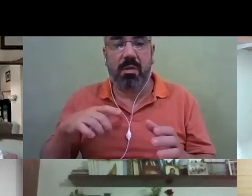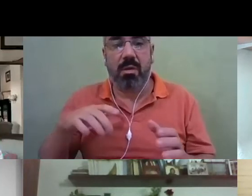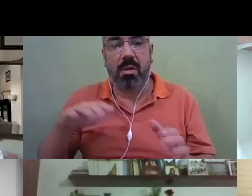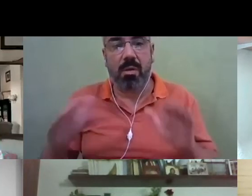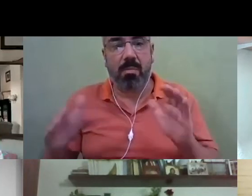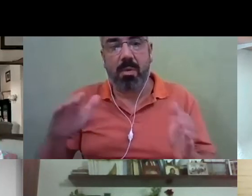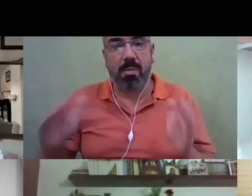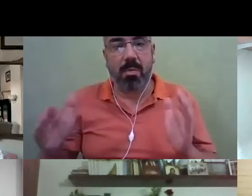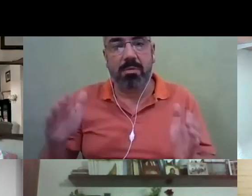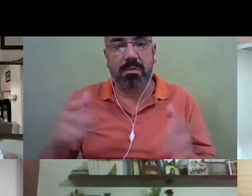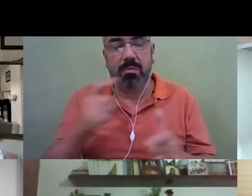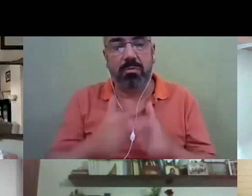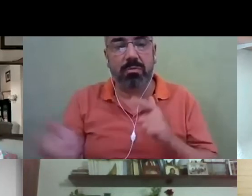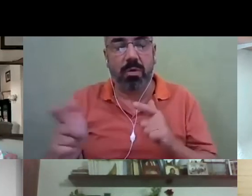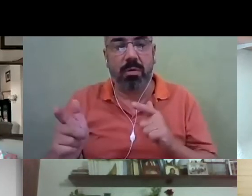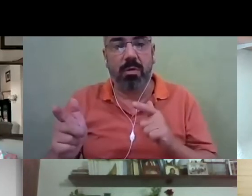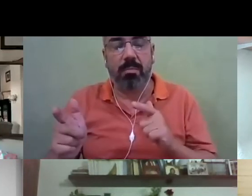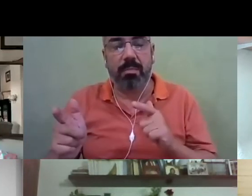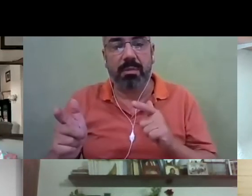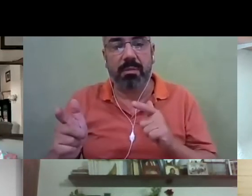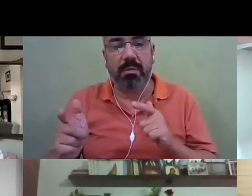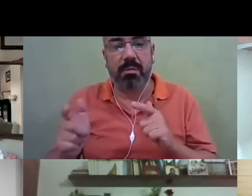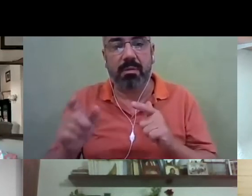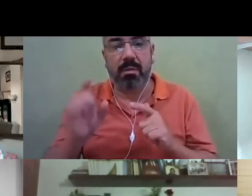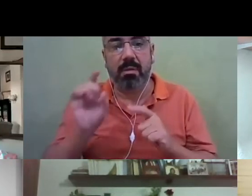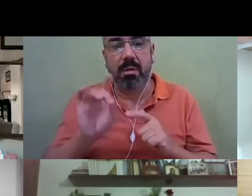two opposed forces. But every